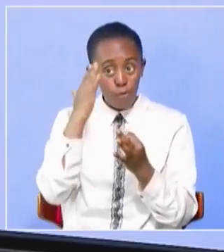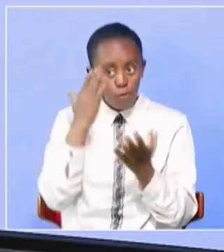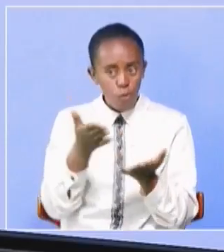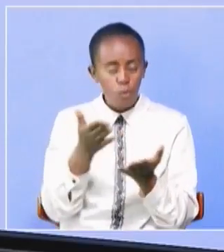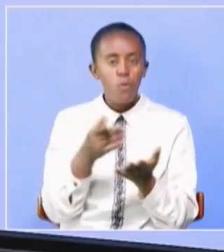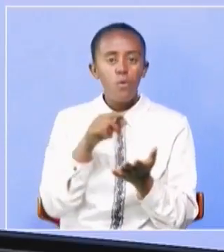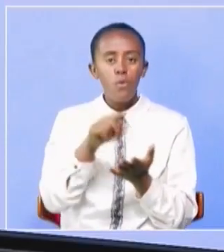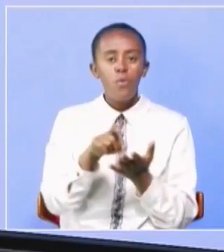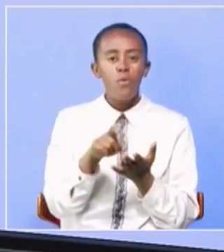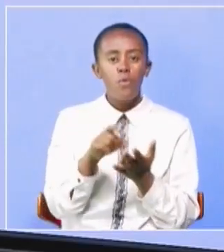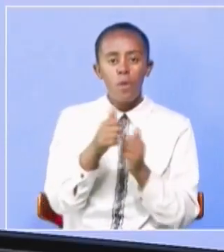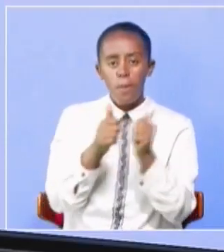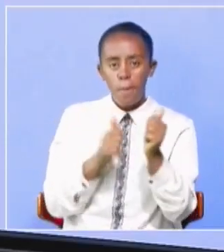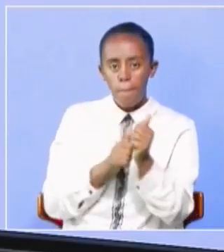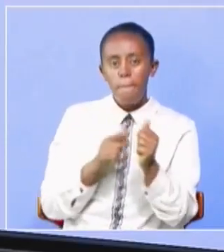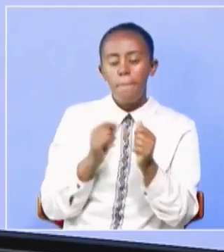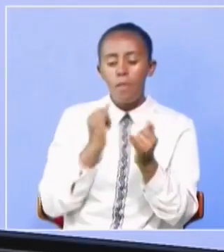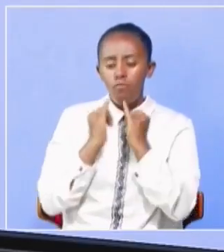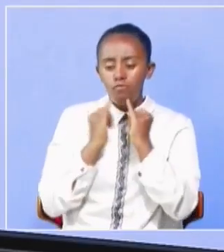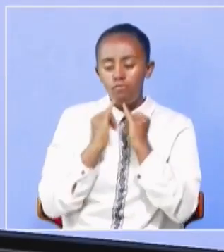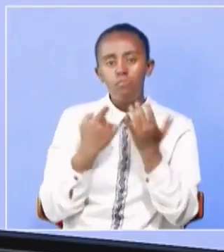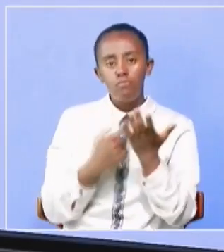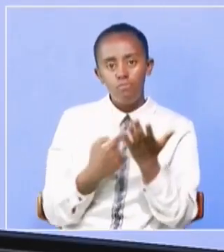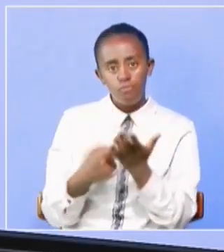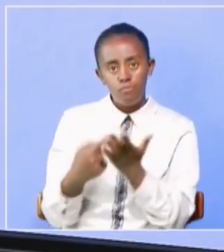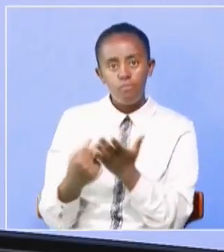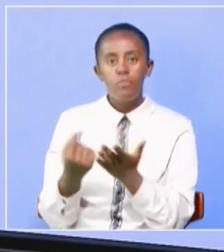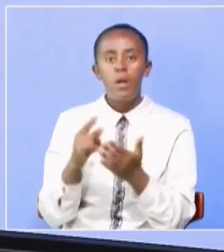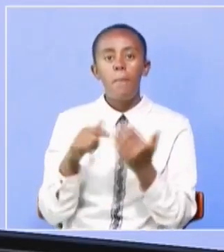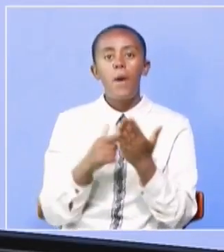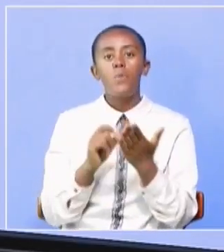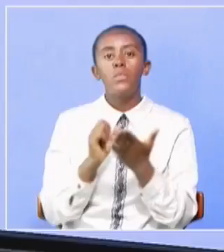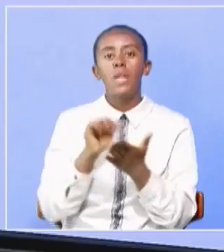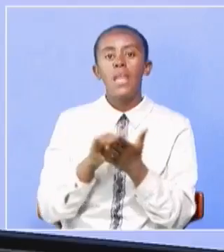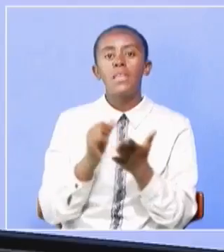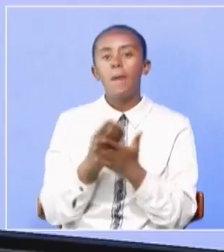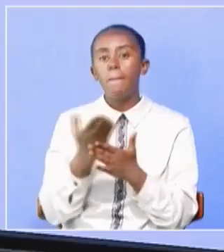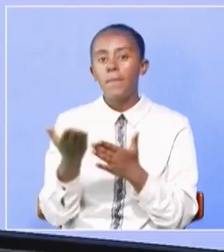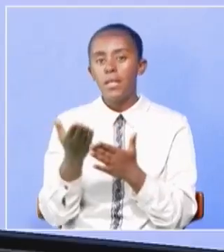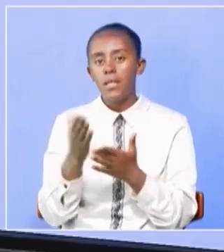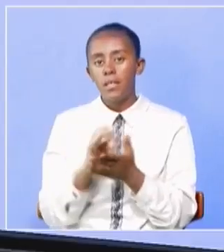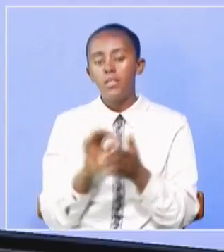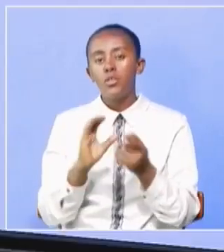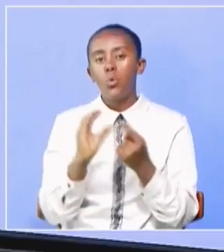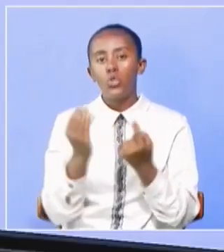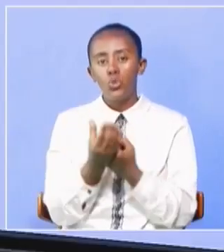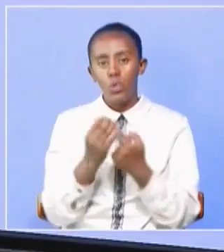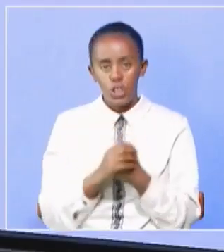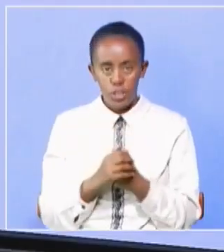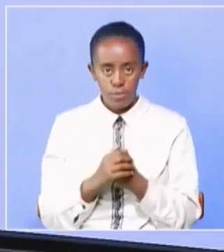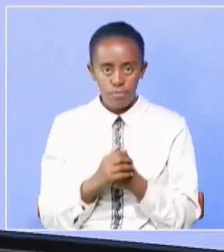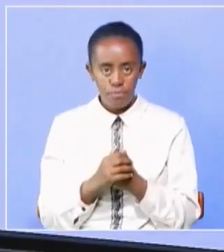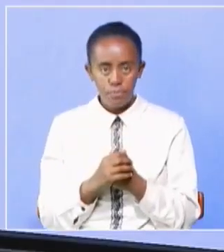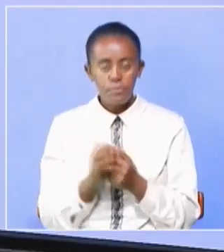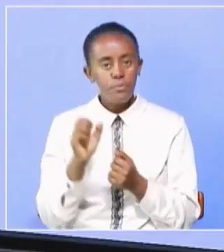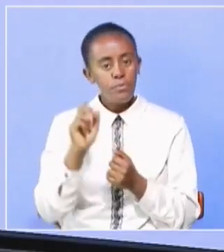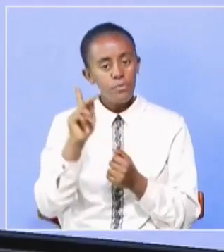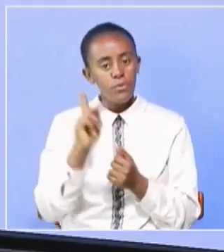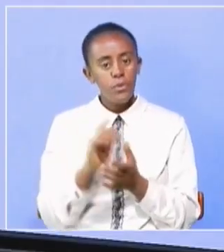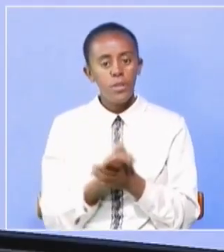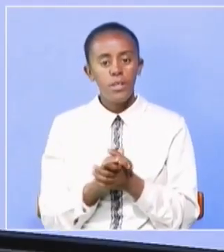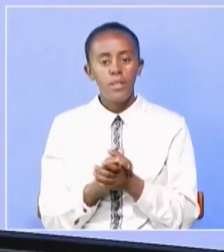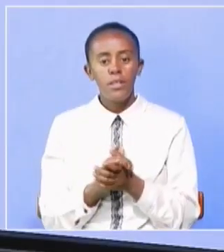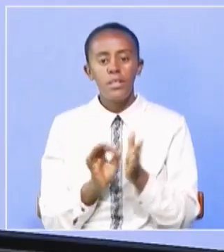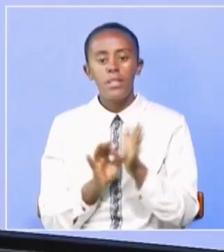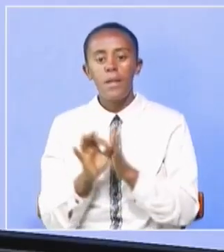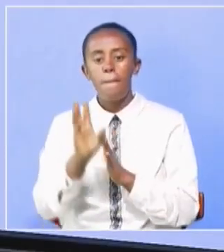have to have prior information about that something, about that situation. Okay.